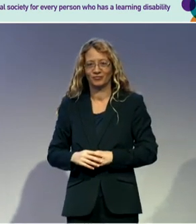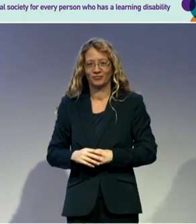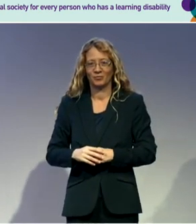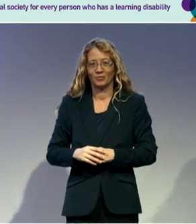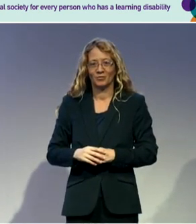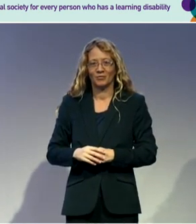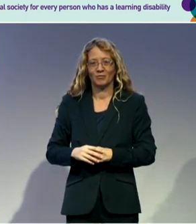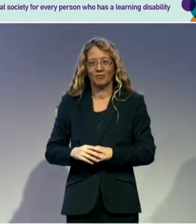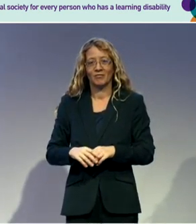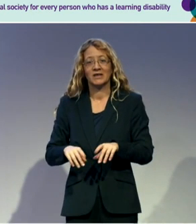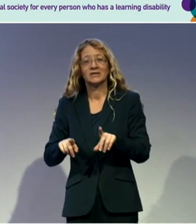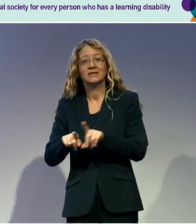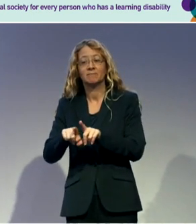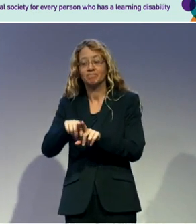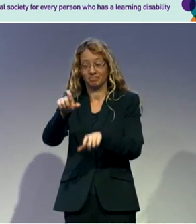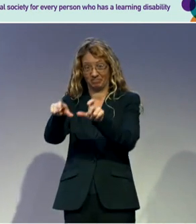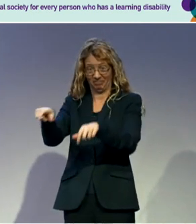exercising their right to vote.